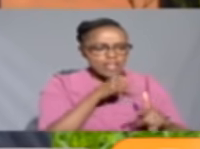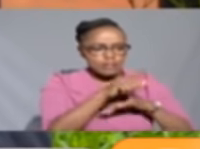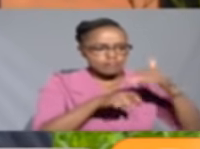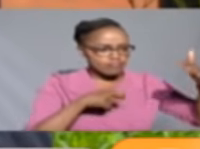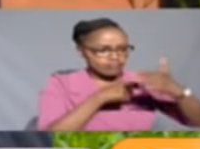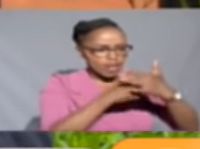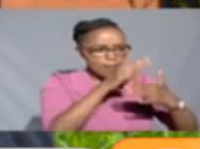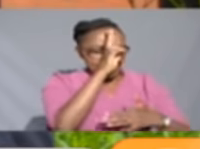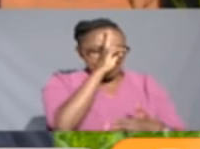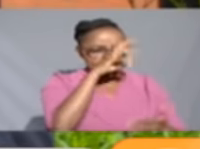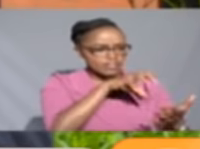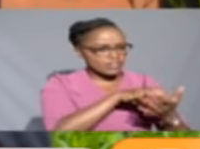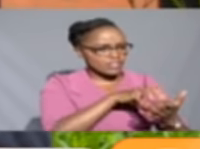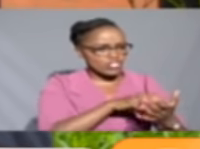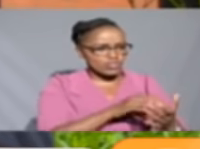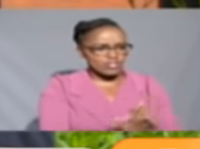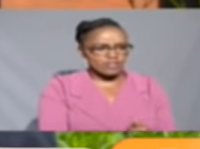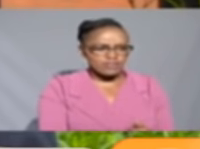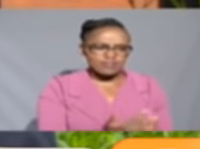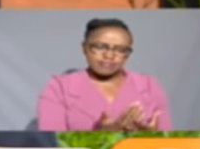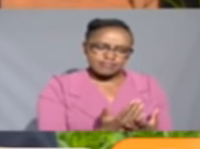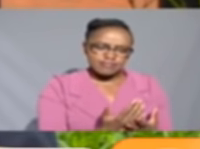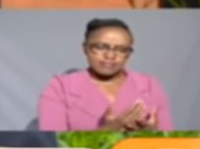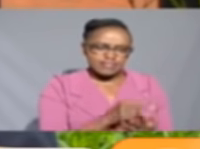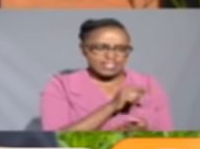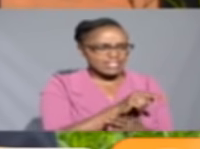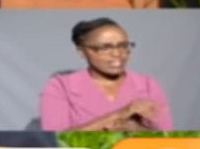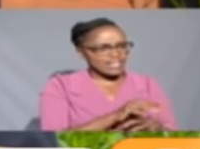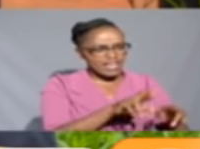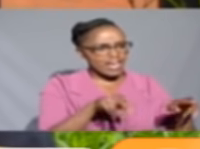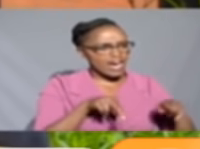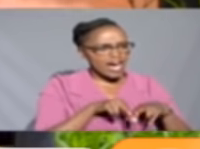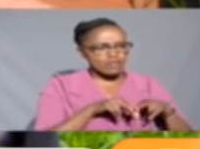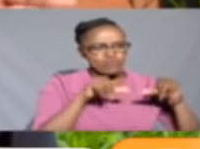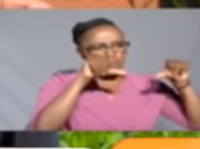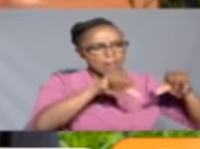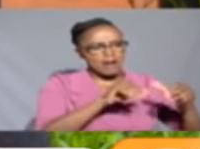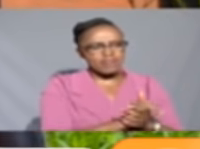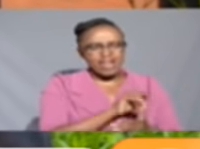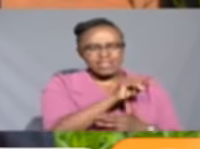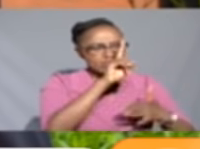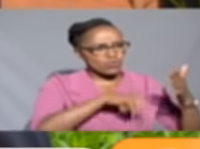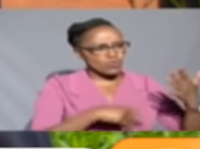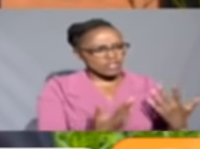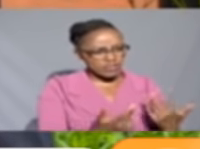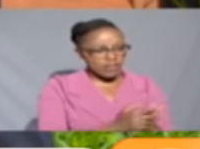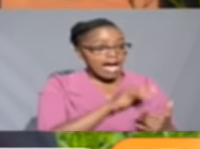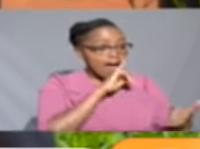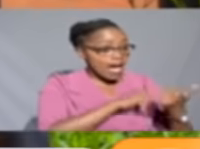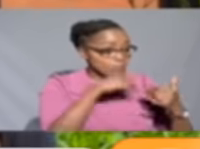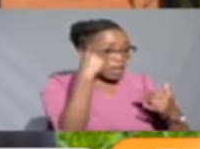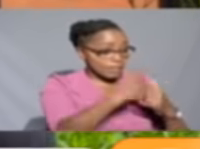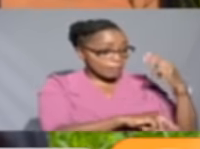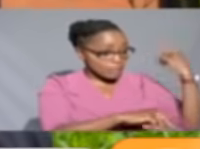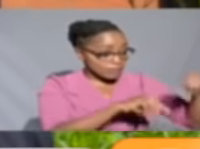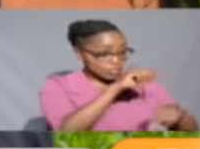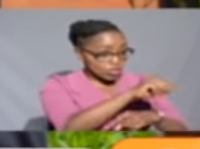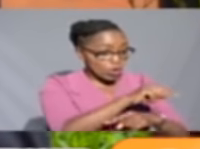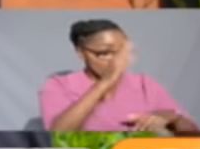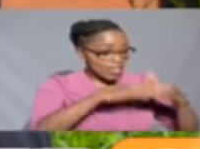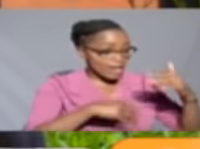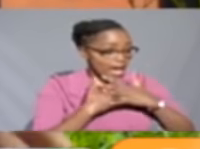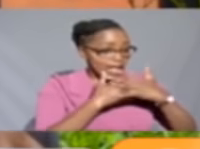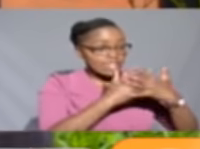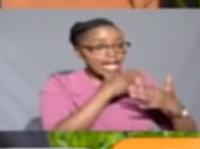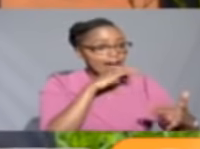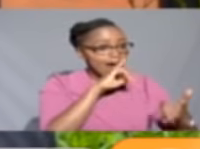at the police station in a cell. I mean, what is this? Your husband beats you. But instead of arresting the